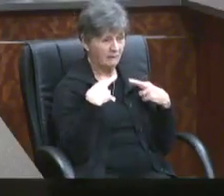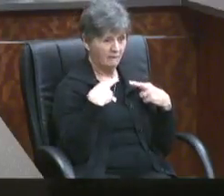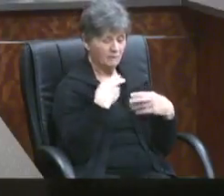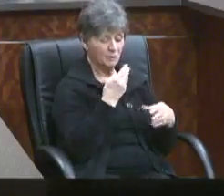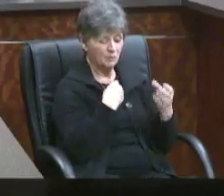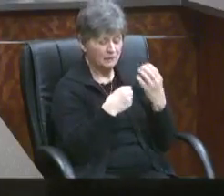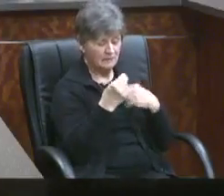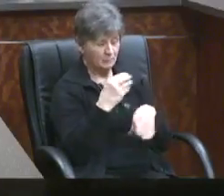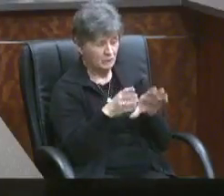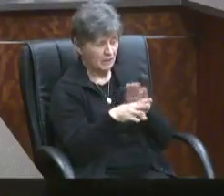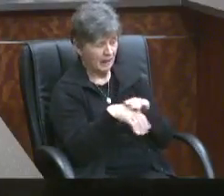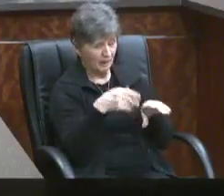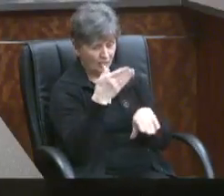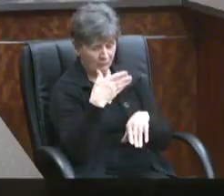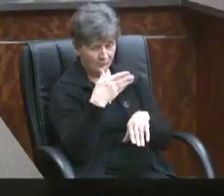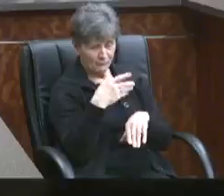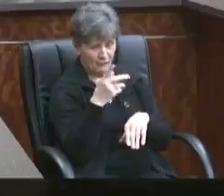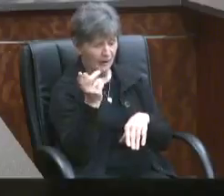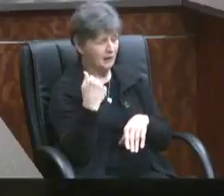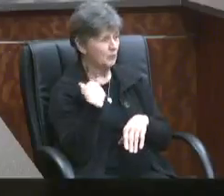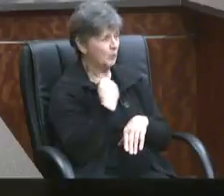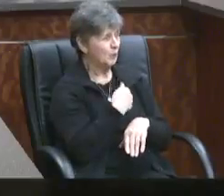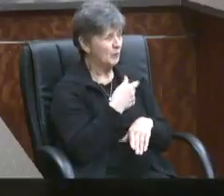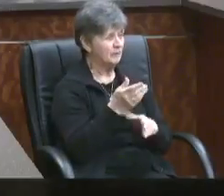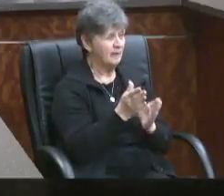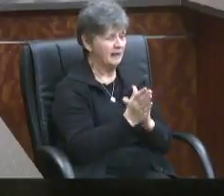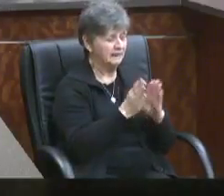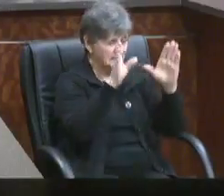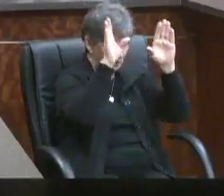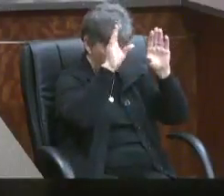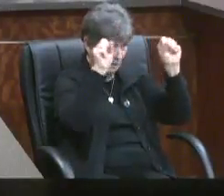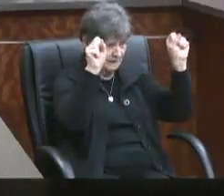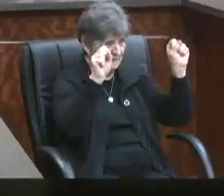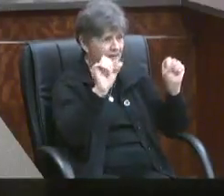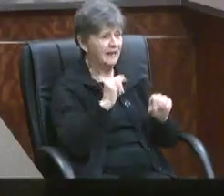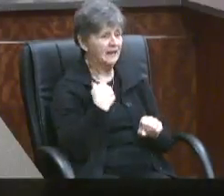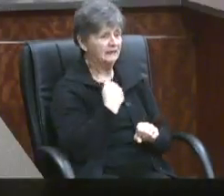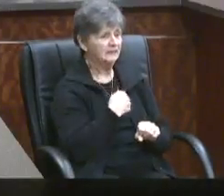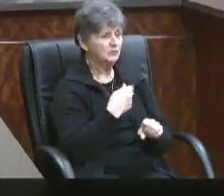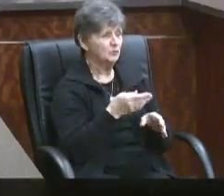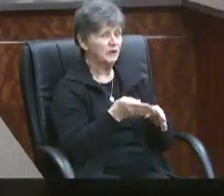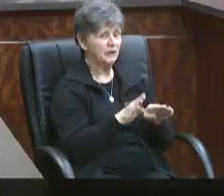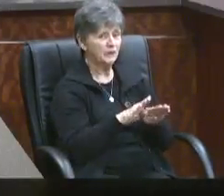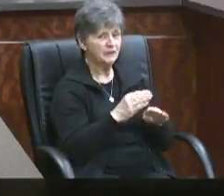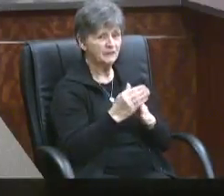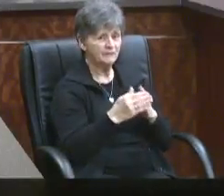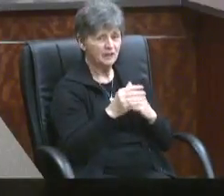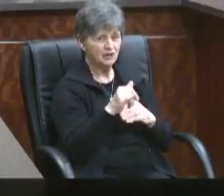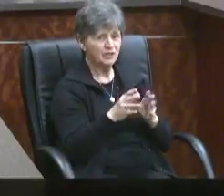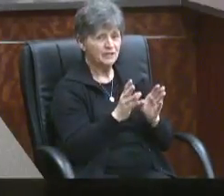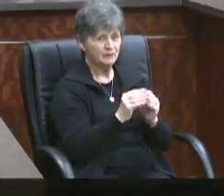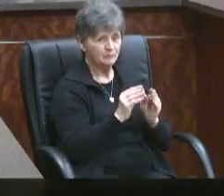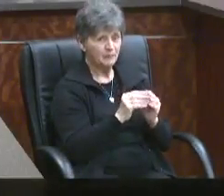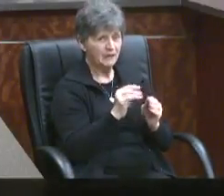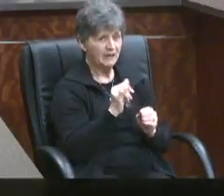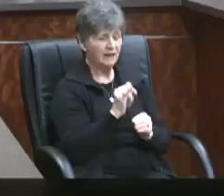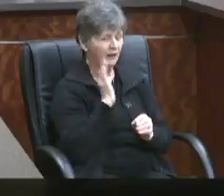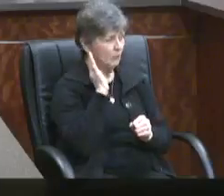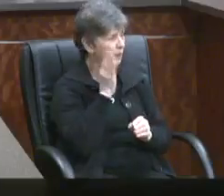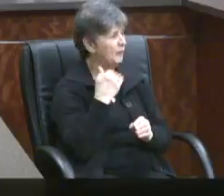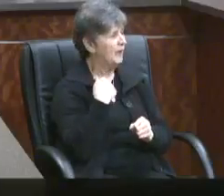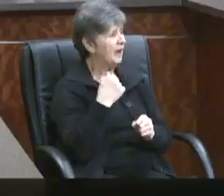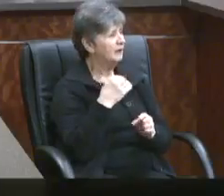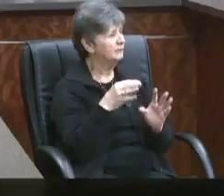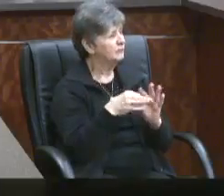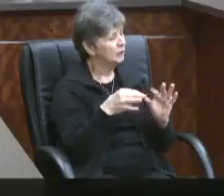front. We've asked the president as we close out this meeting. I'll have some comments regarding Marty when all of them get here as